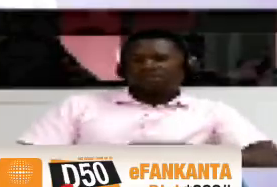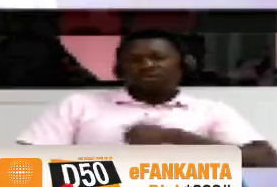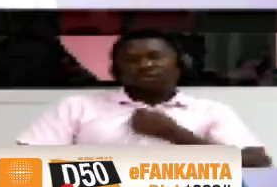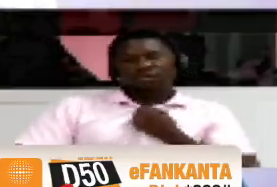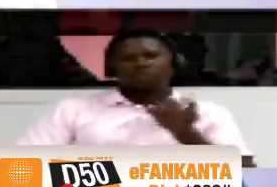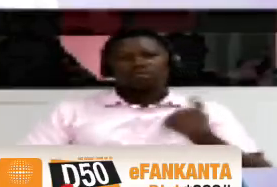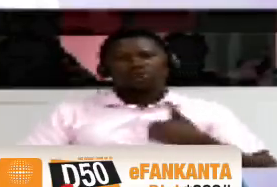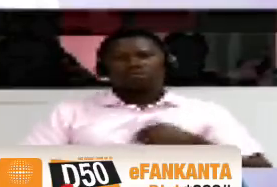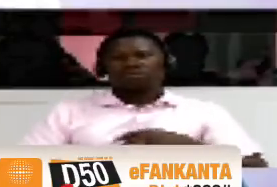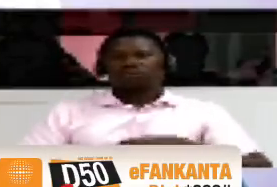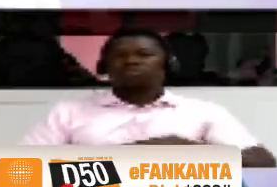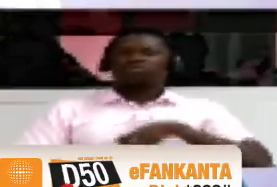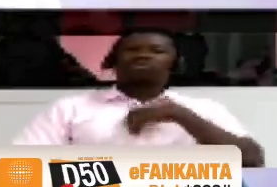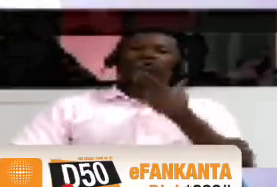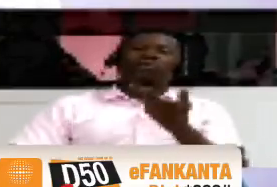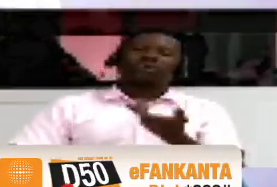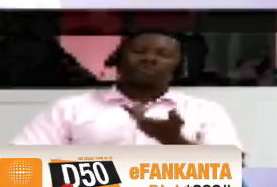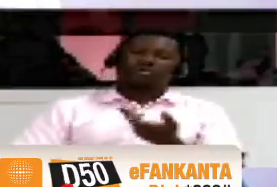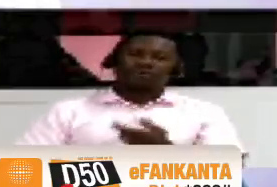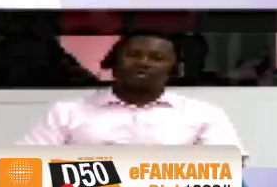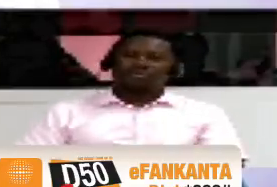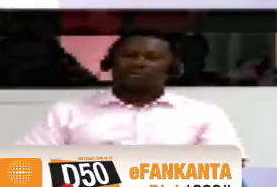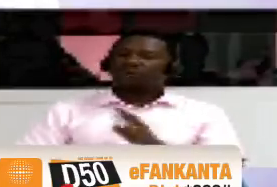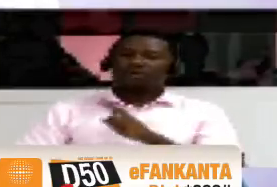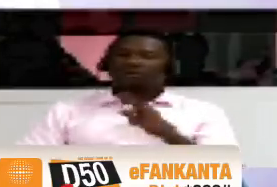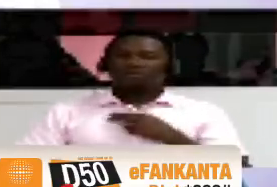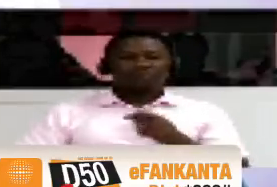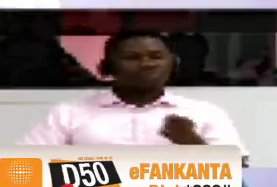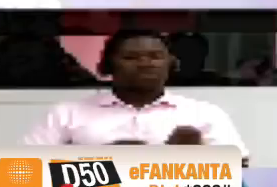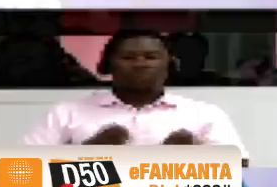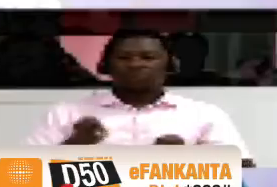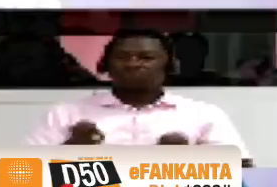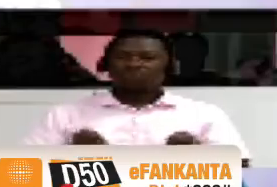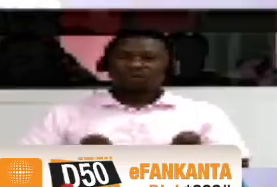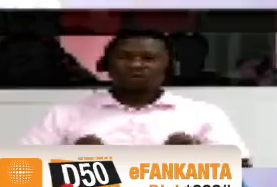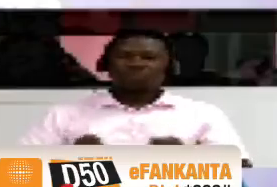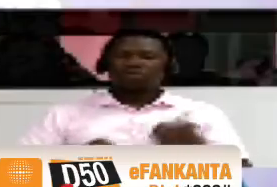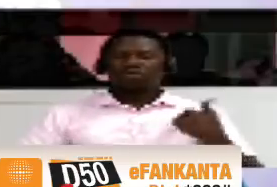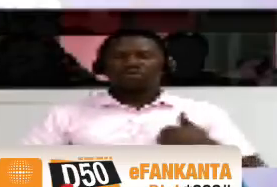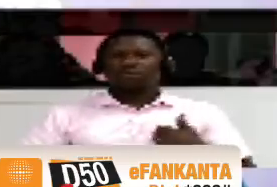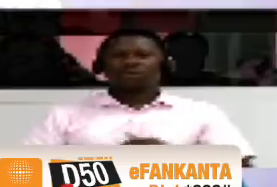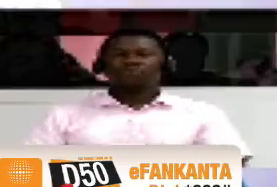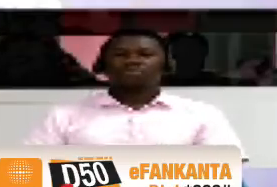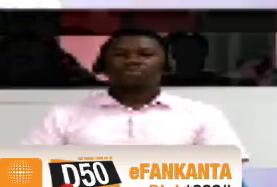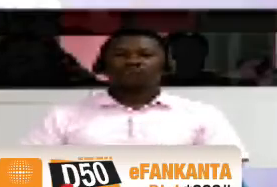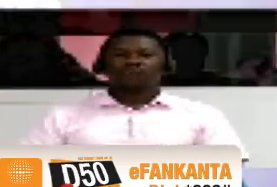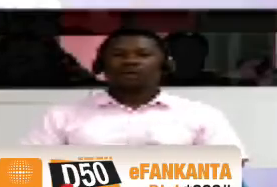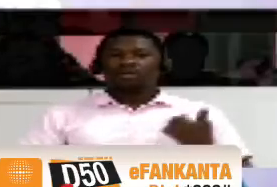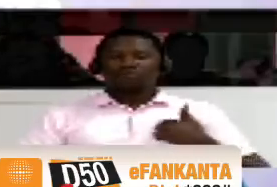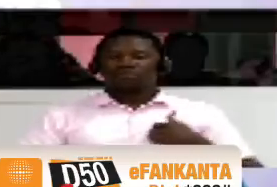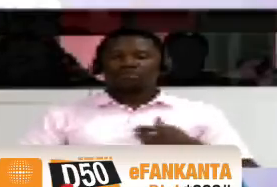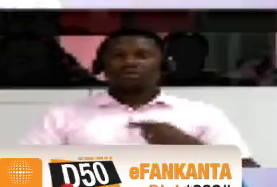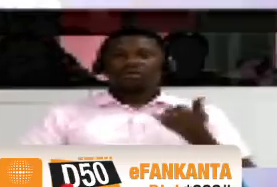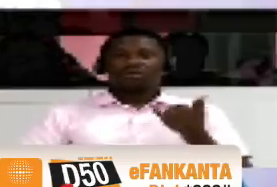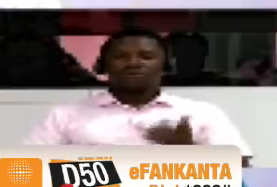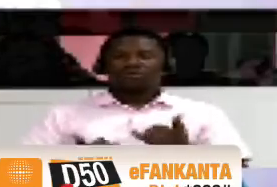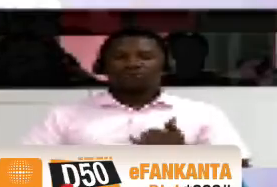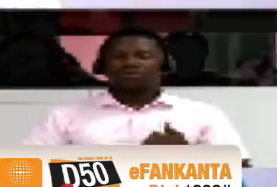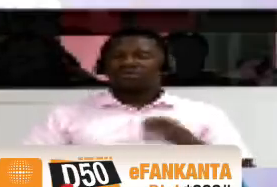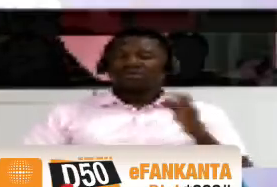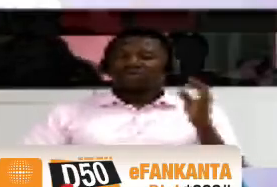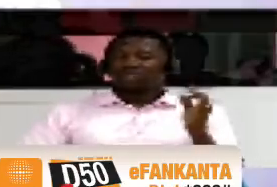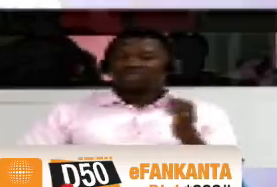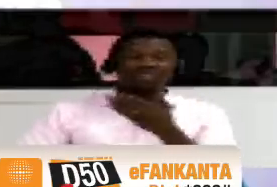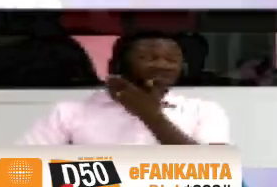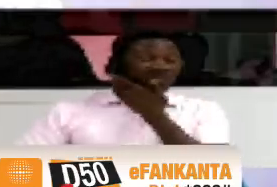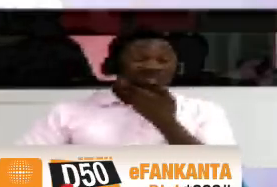outburst. We could no longer control people. People are now seriously crying and